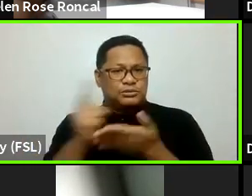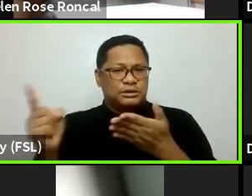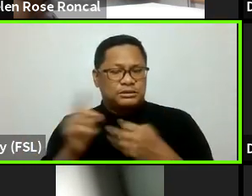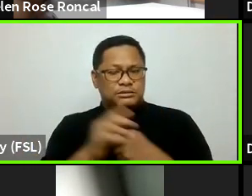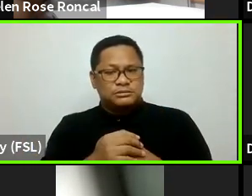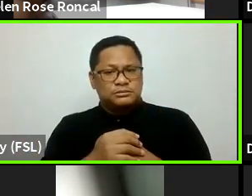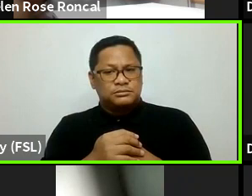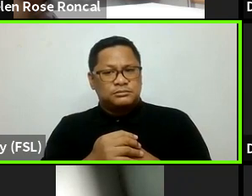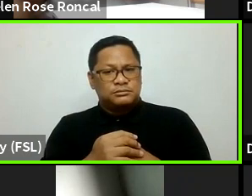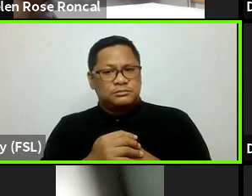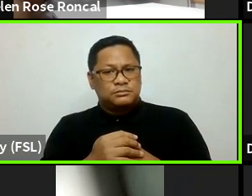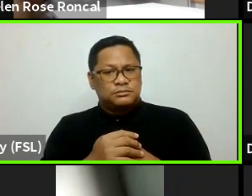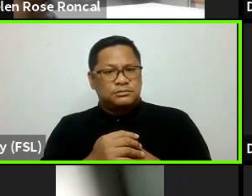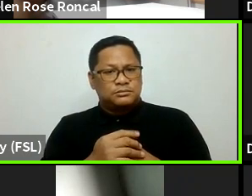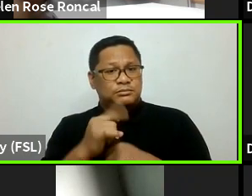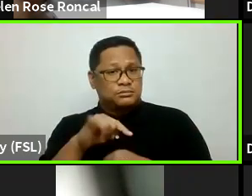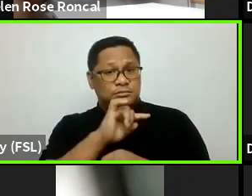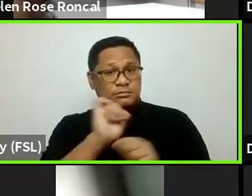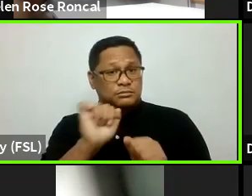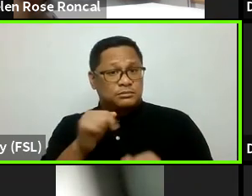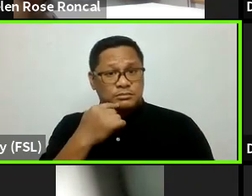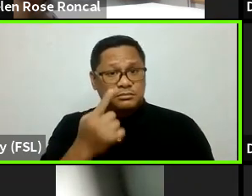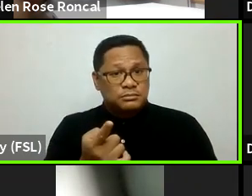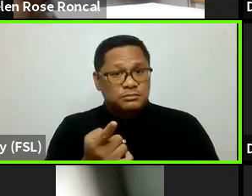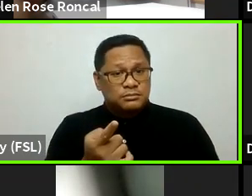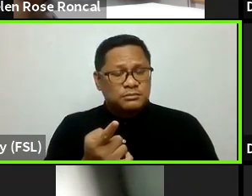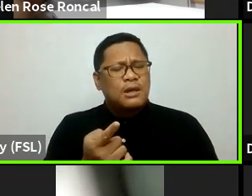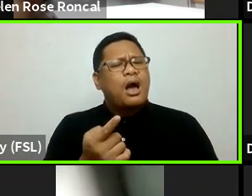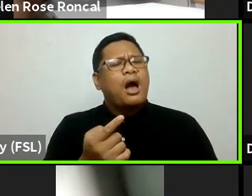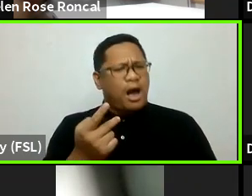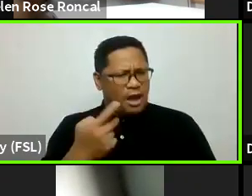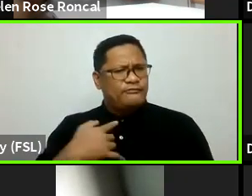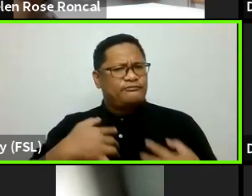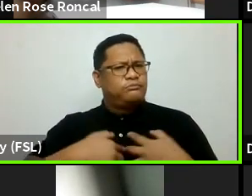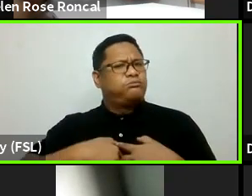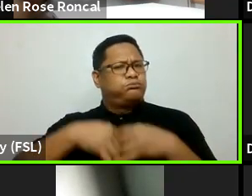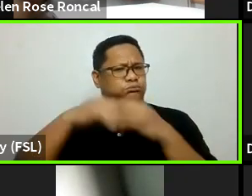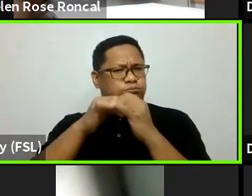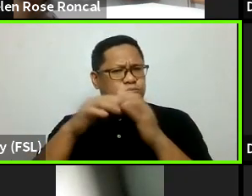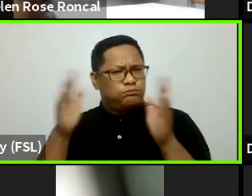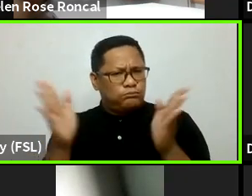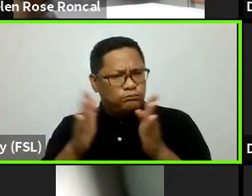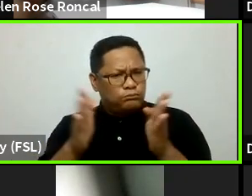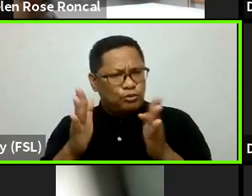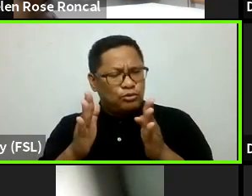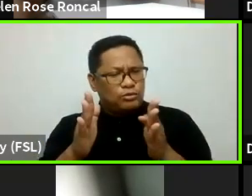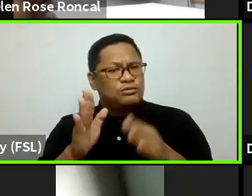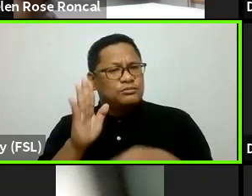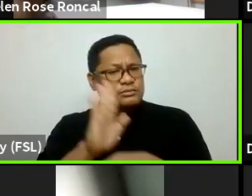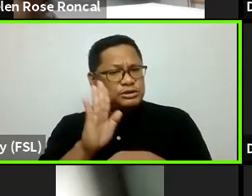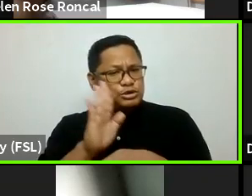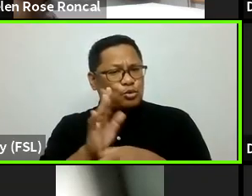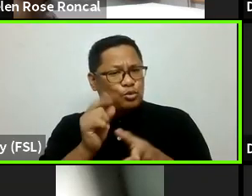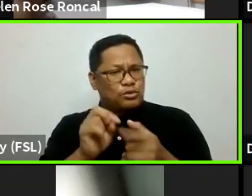we can say, oh, I have a small business, or I have a cottage